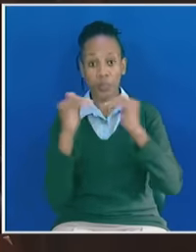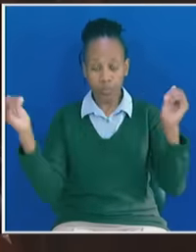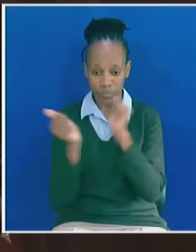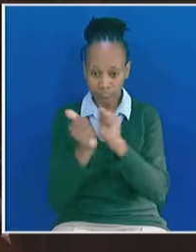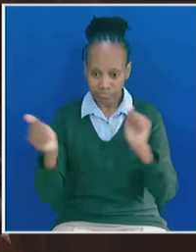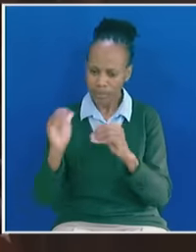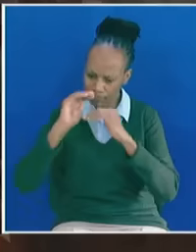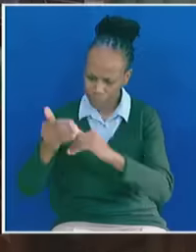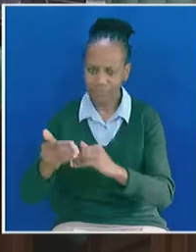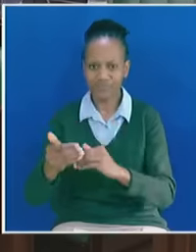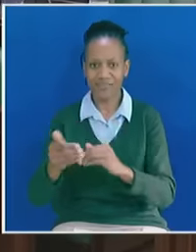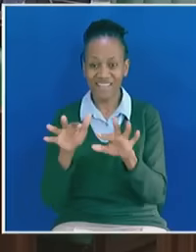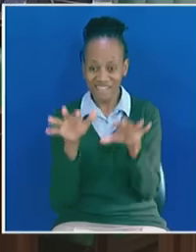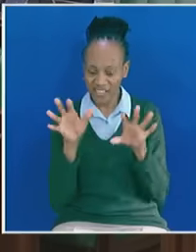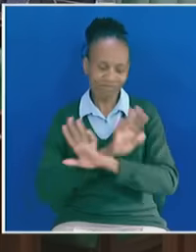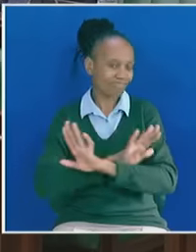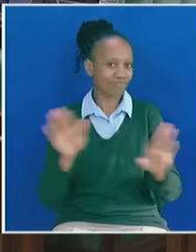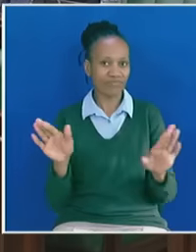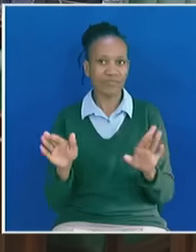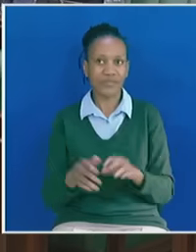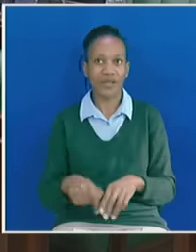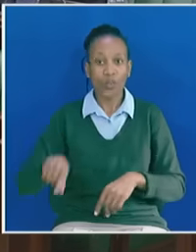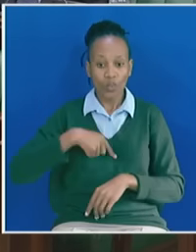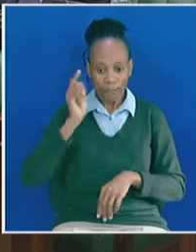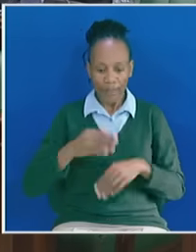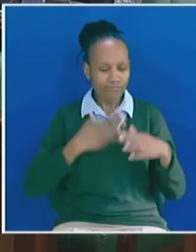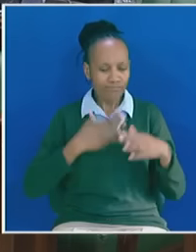favor. Terrorism remains one of the major global